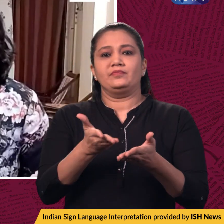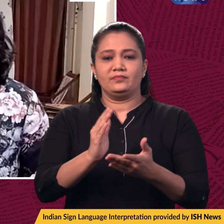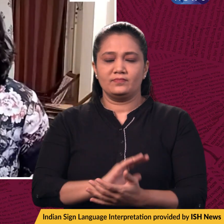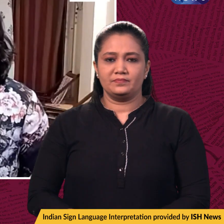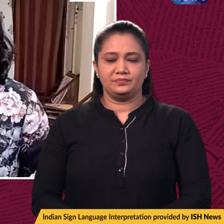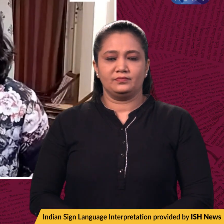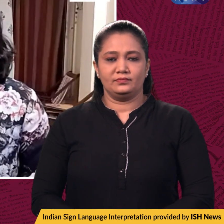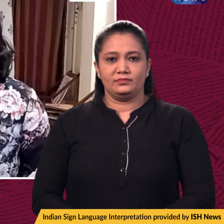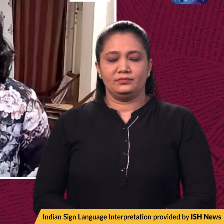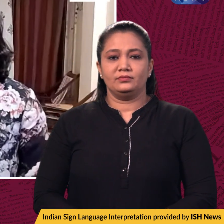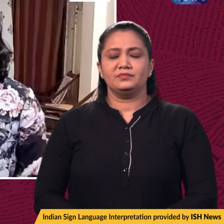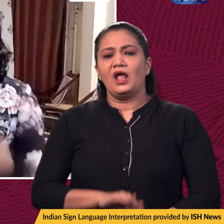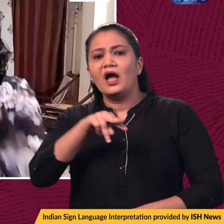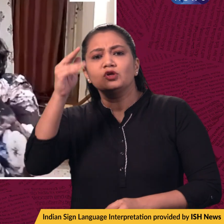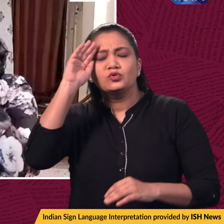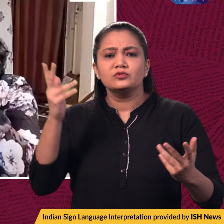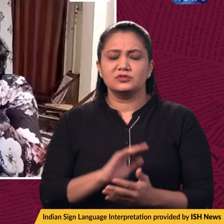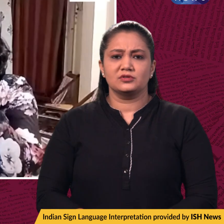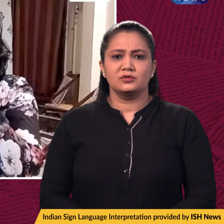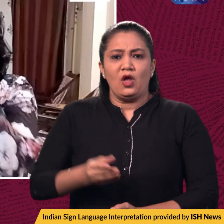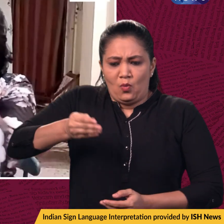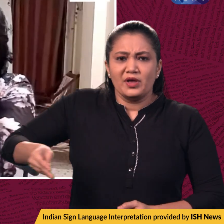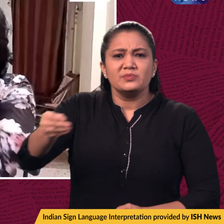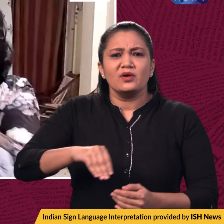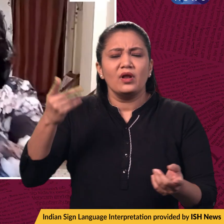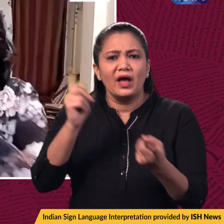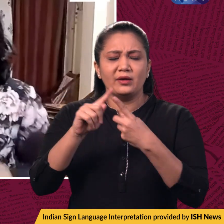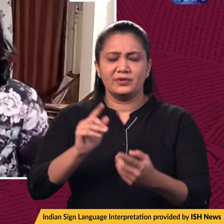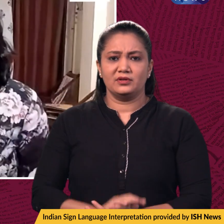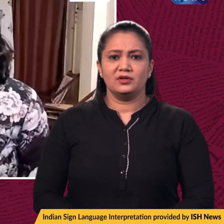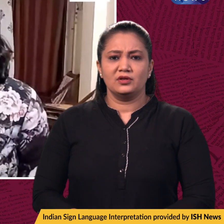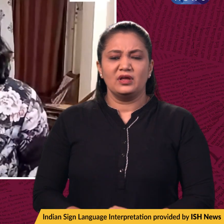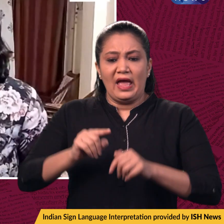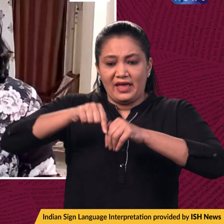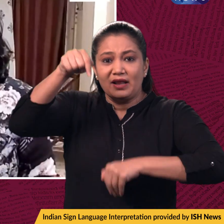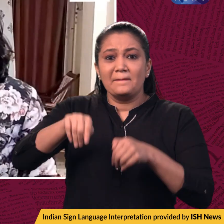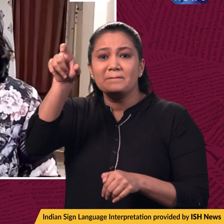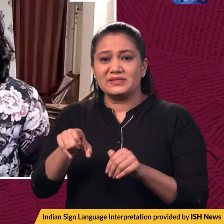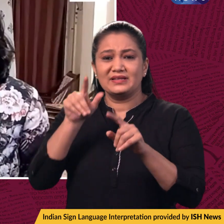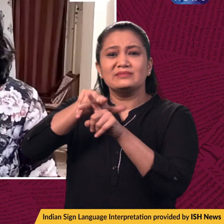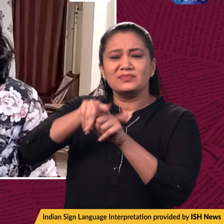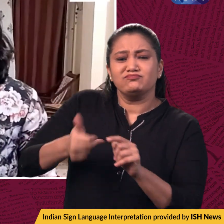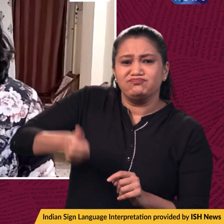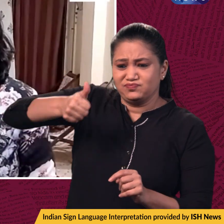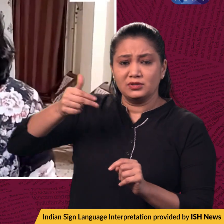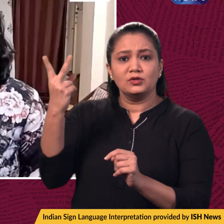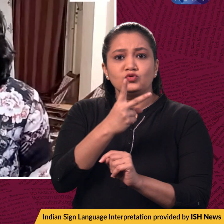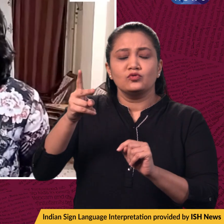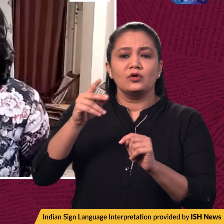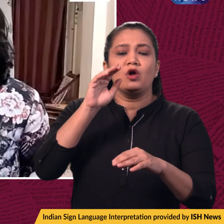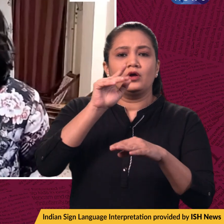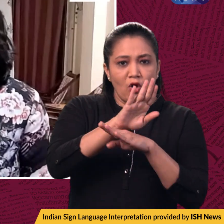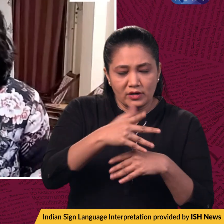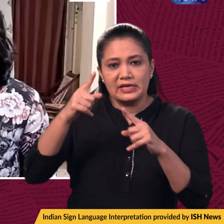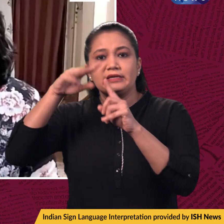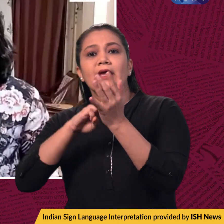pandemic. Also, news coming in from West Bengal, where two elected councillors of the TMC in Congress